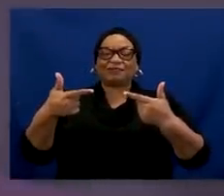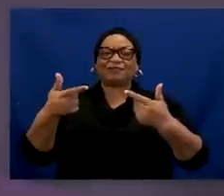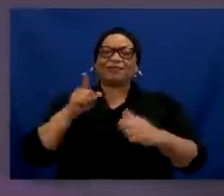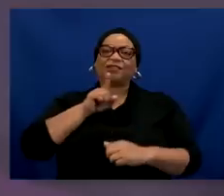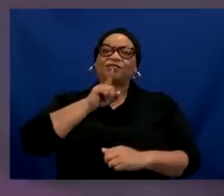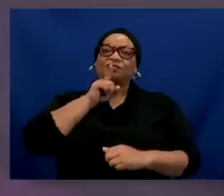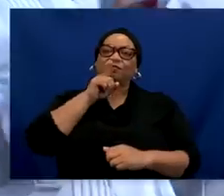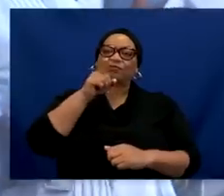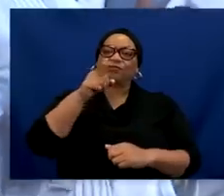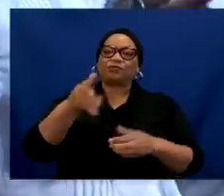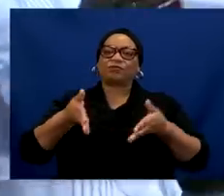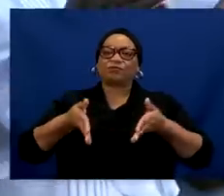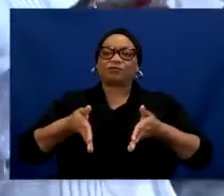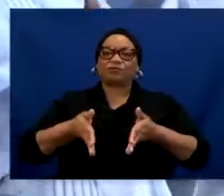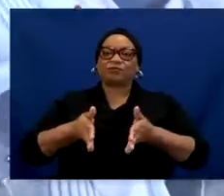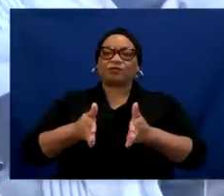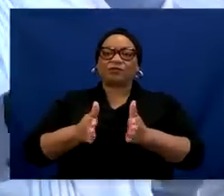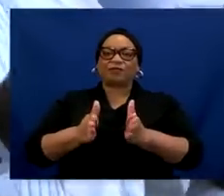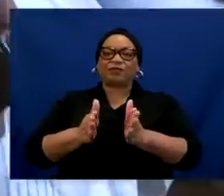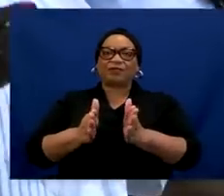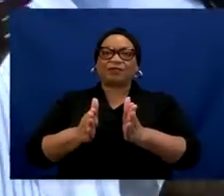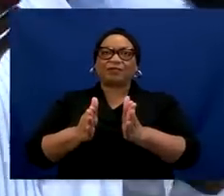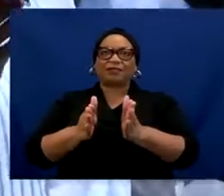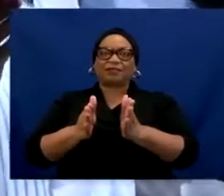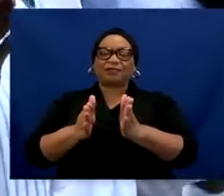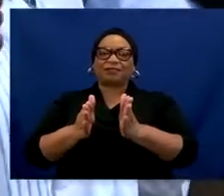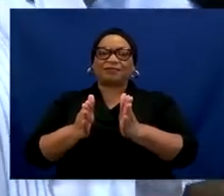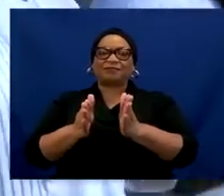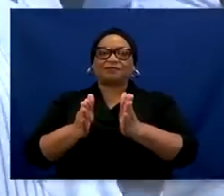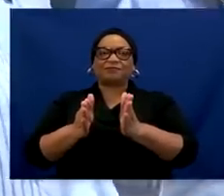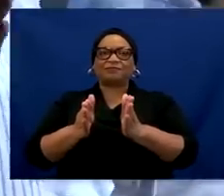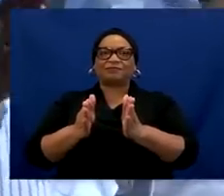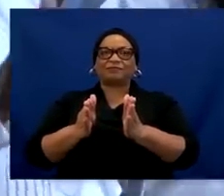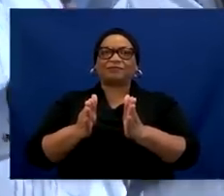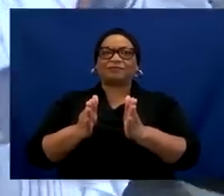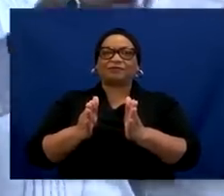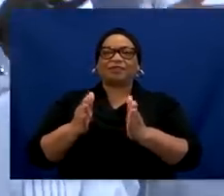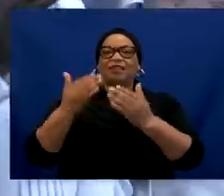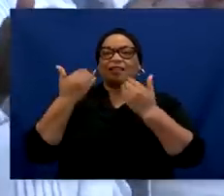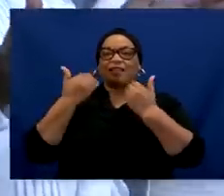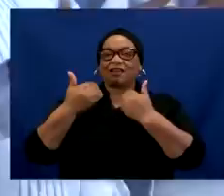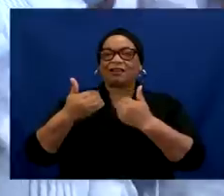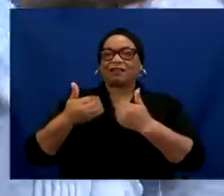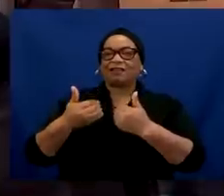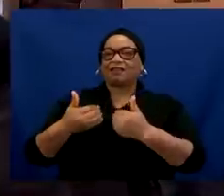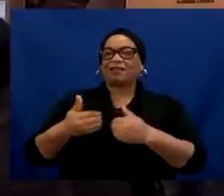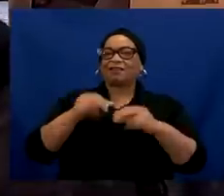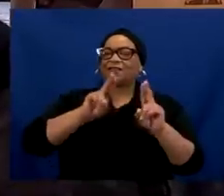Let's go.